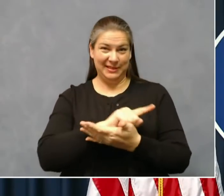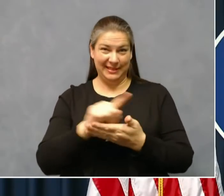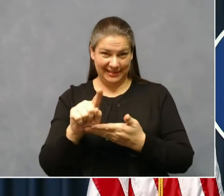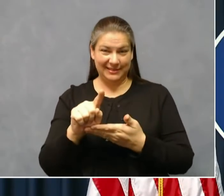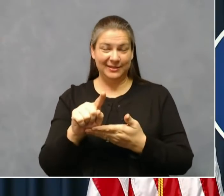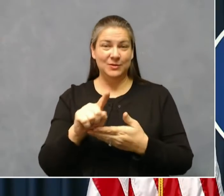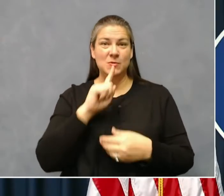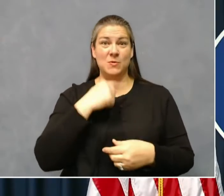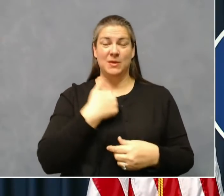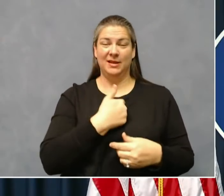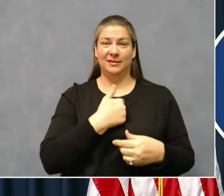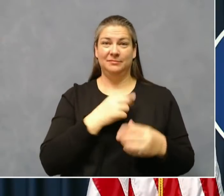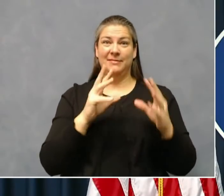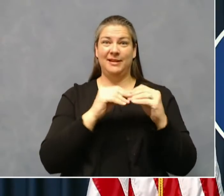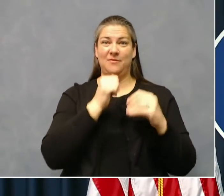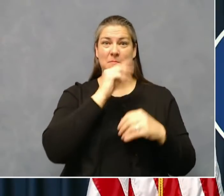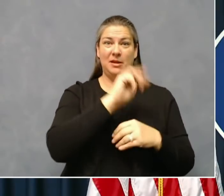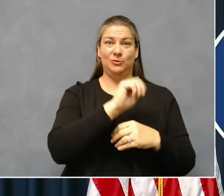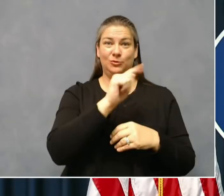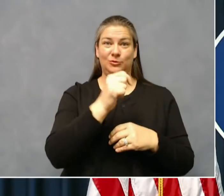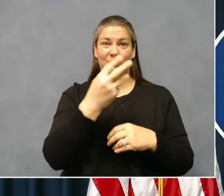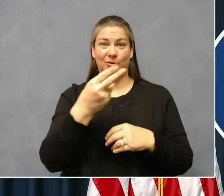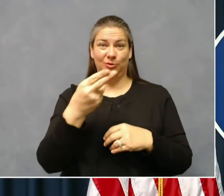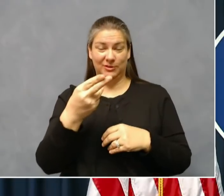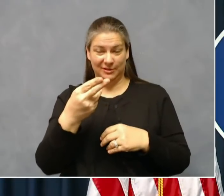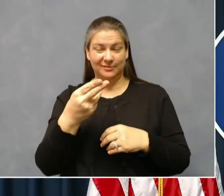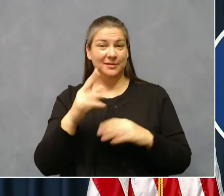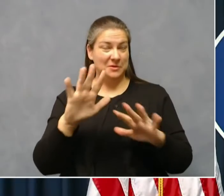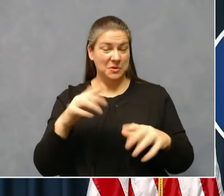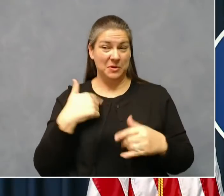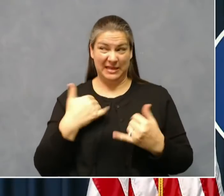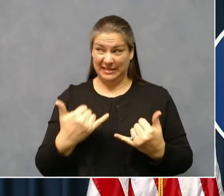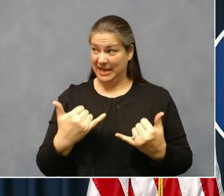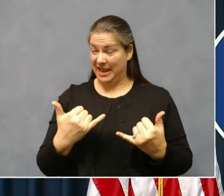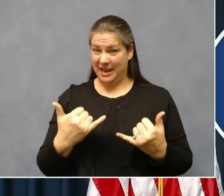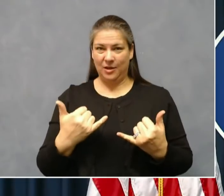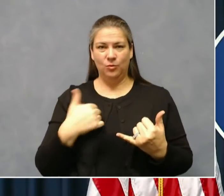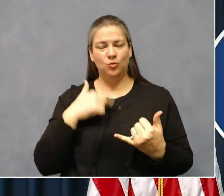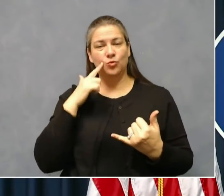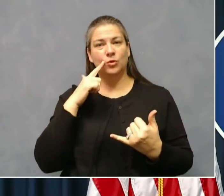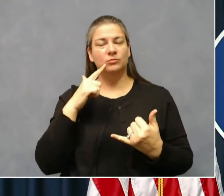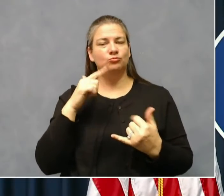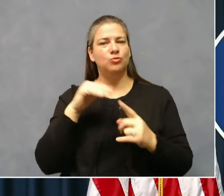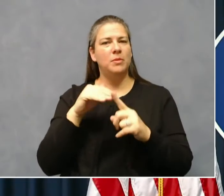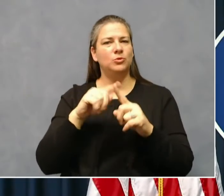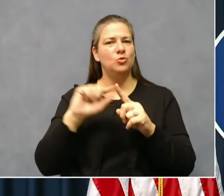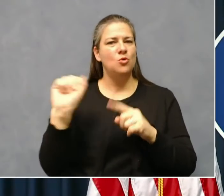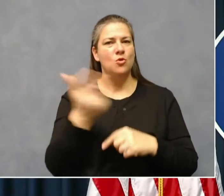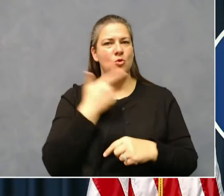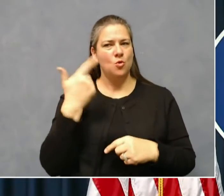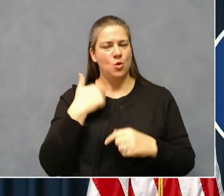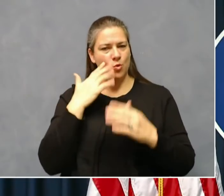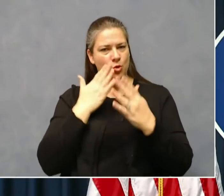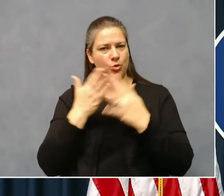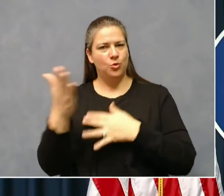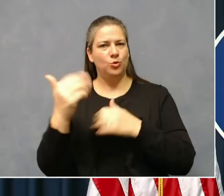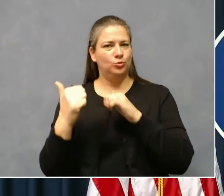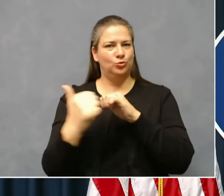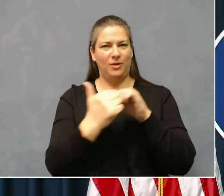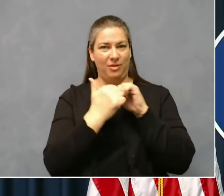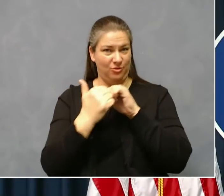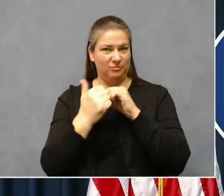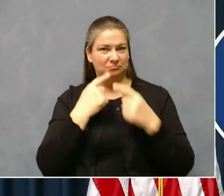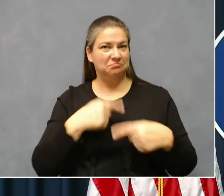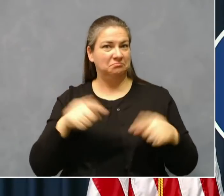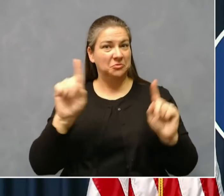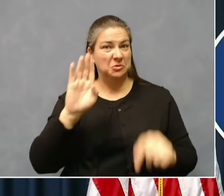other and ourselves that we're going to get through this and we're going to get through this together. And in times that are as dark and